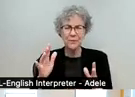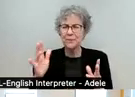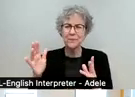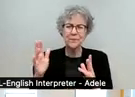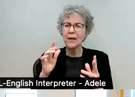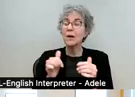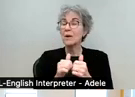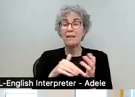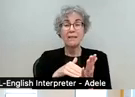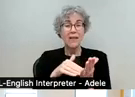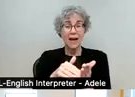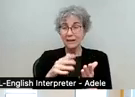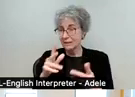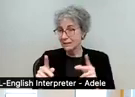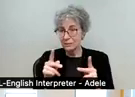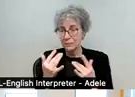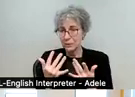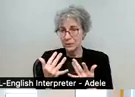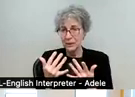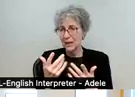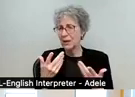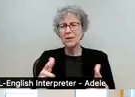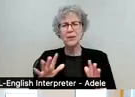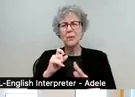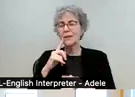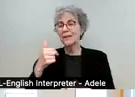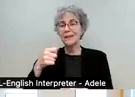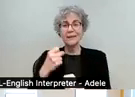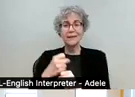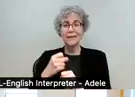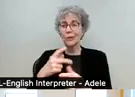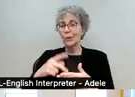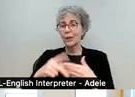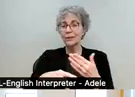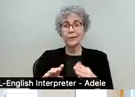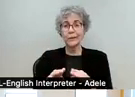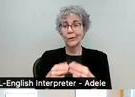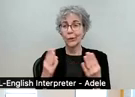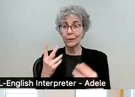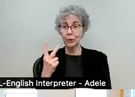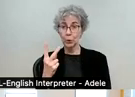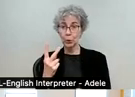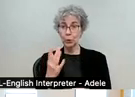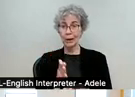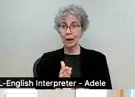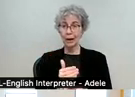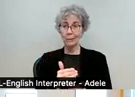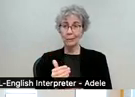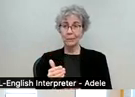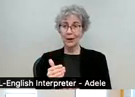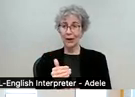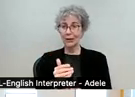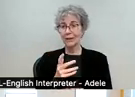with thousands of people waiting, we didn't want to do a 10-year project and open two apartments to meet sort of the